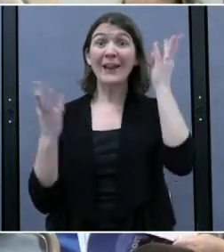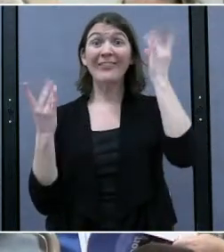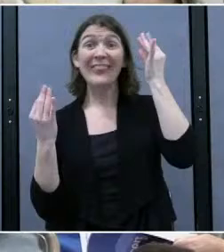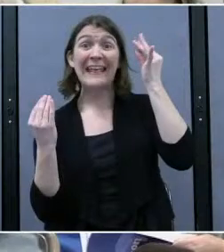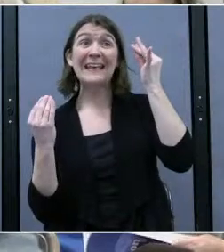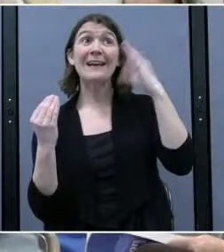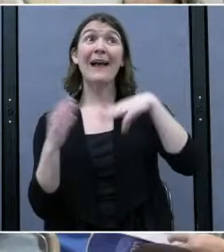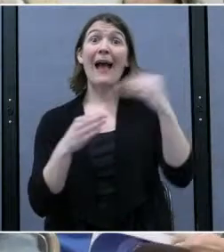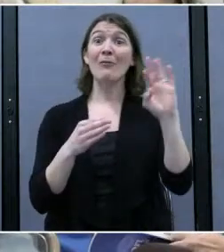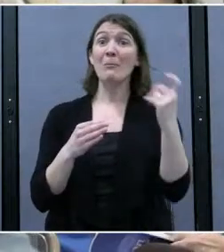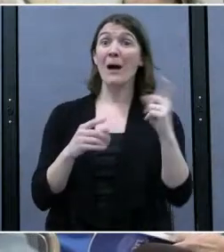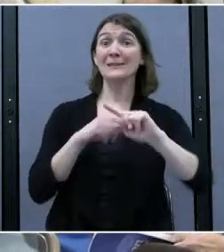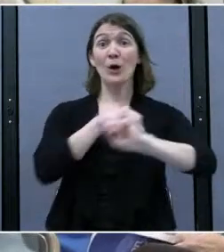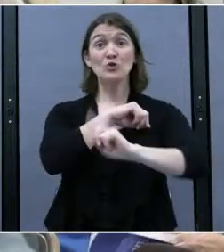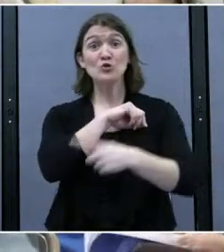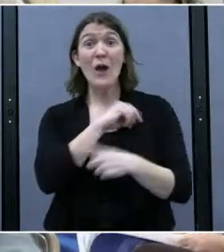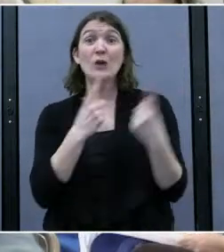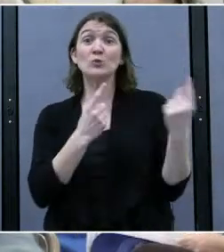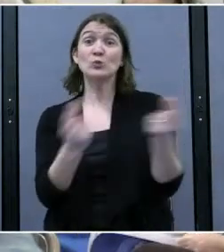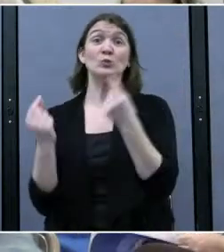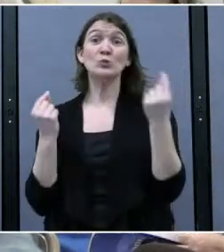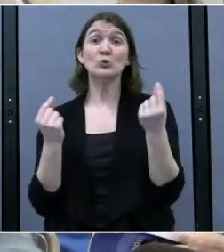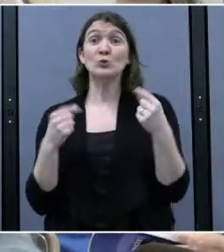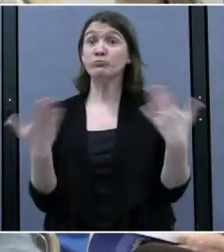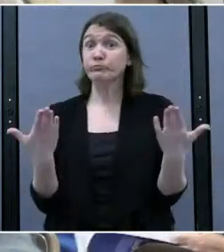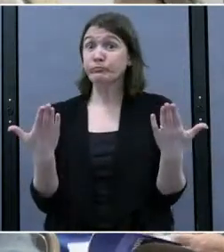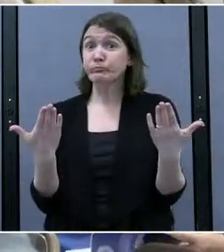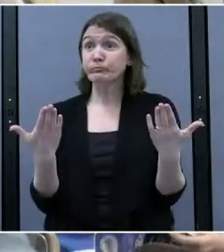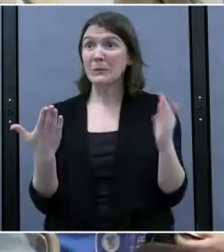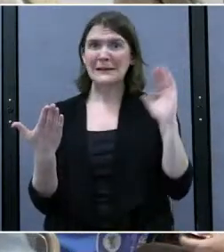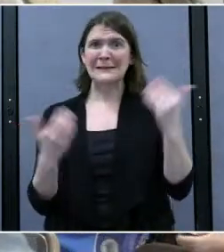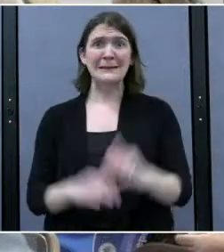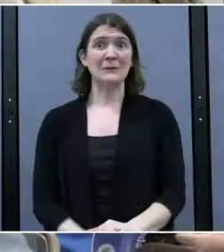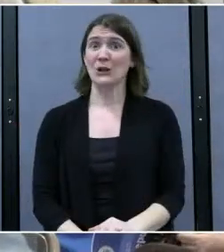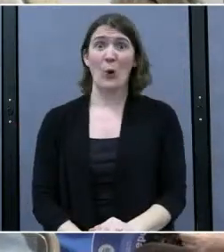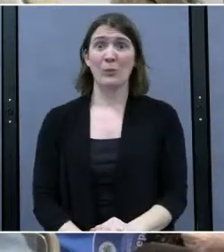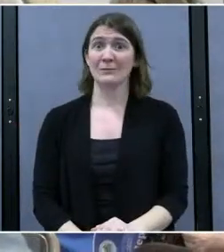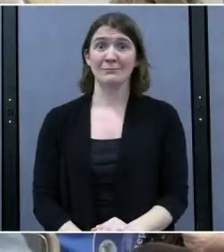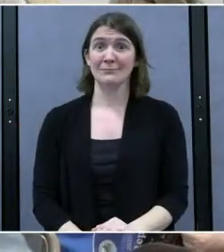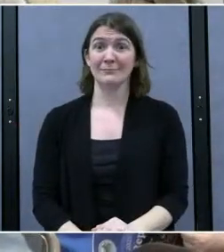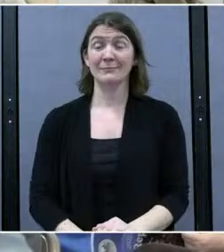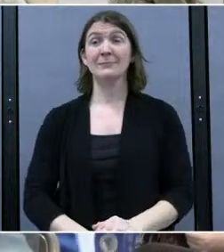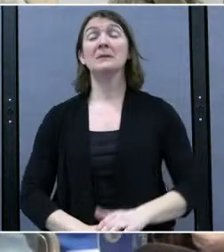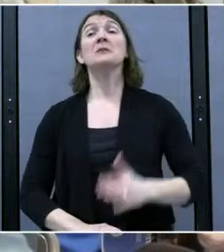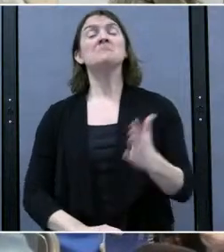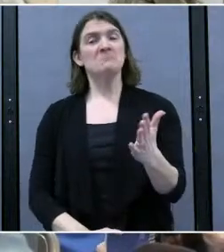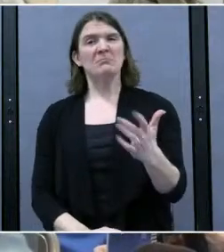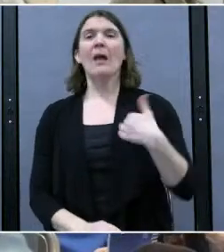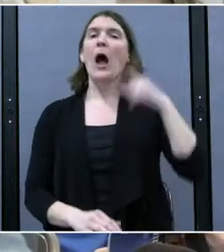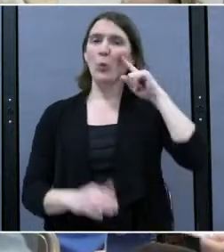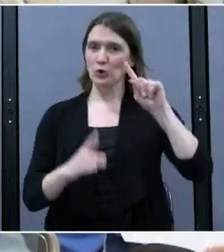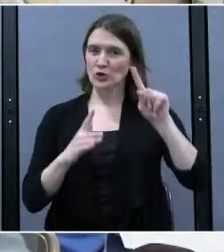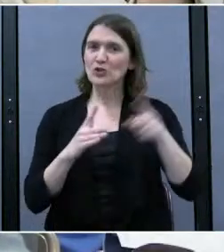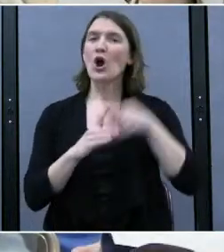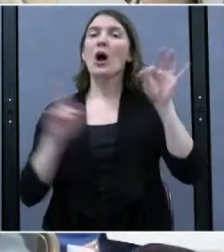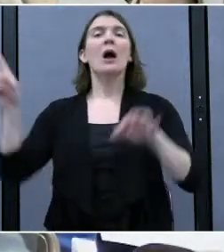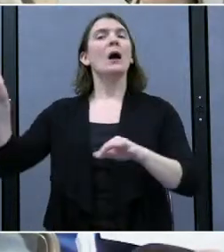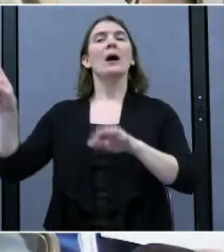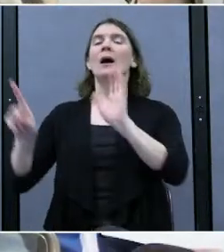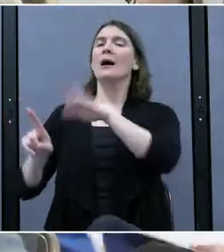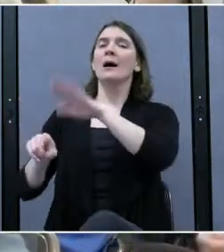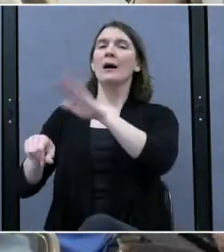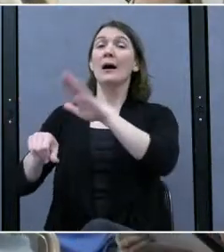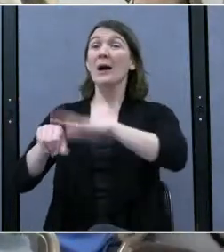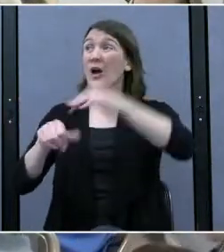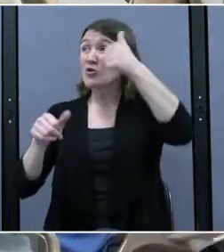thinking about trash? And evidently not. Well, I will start it. I'll start Remember the expectations process. at